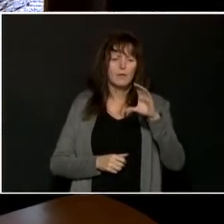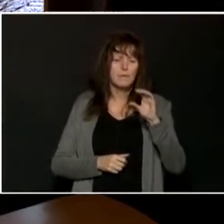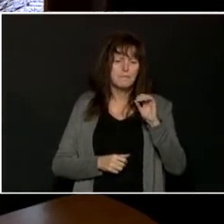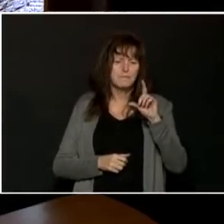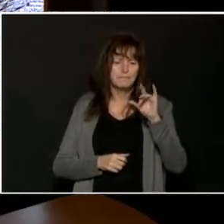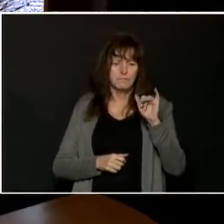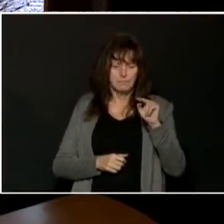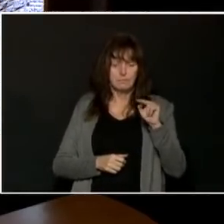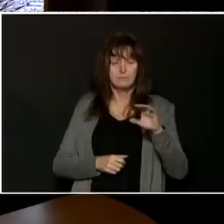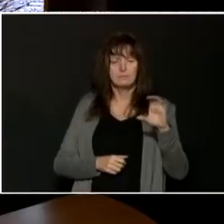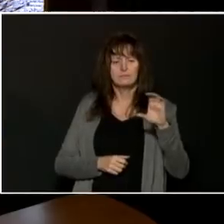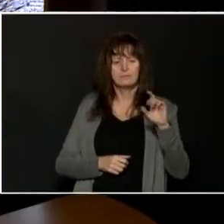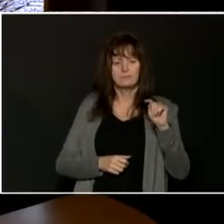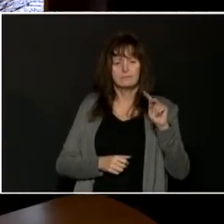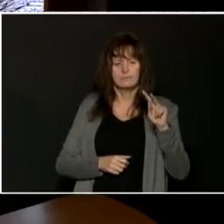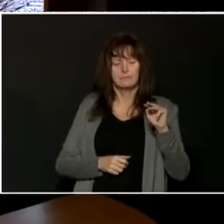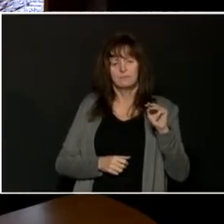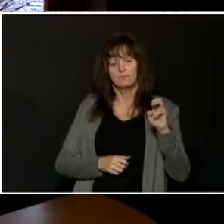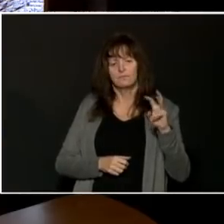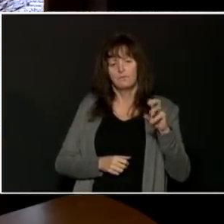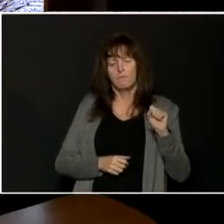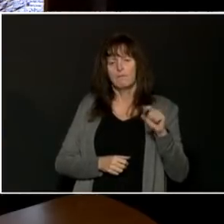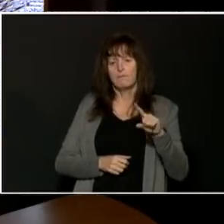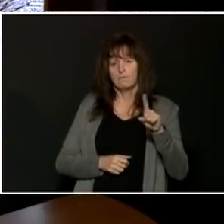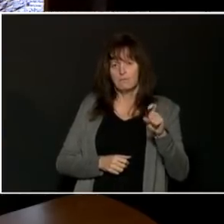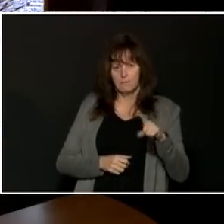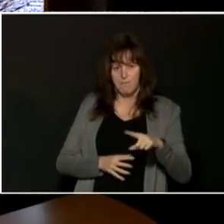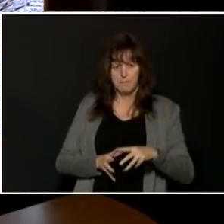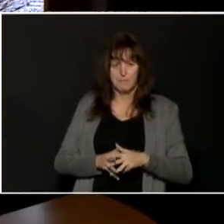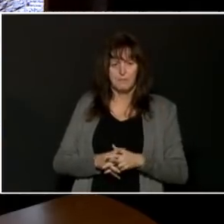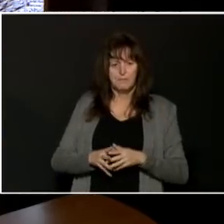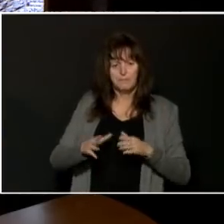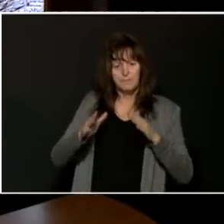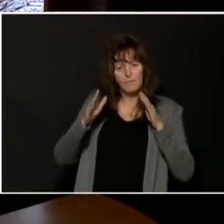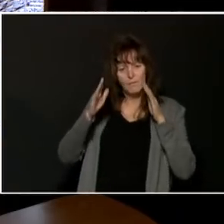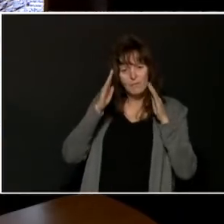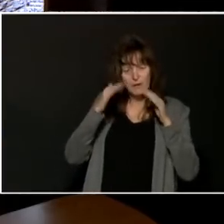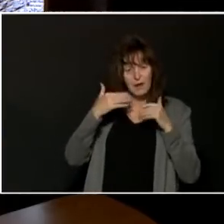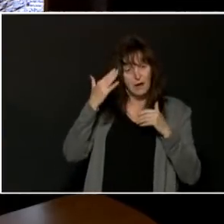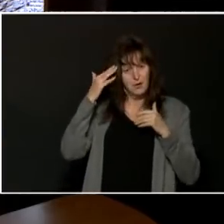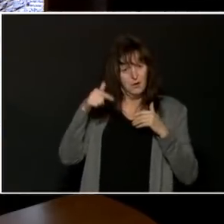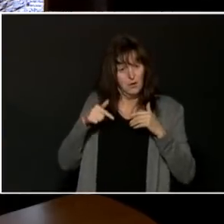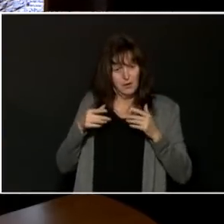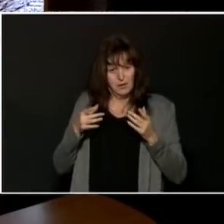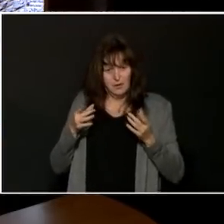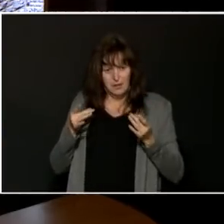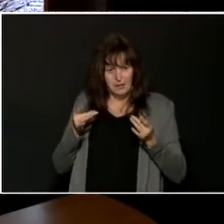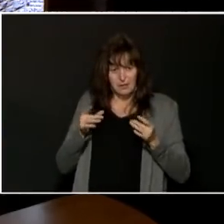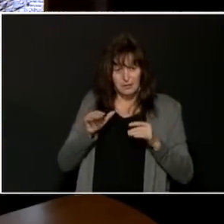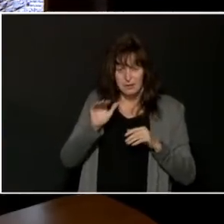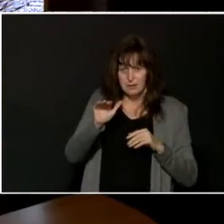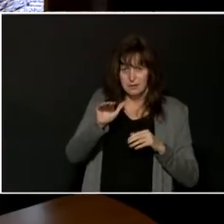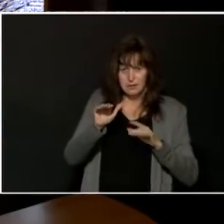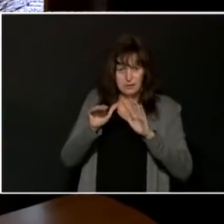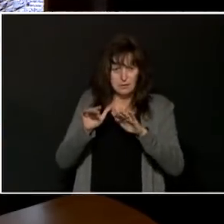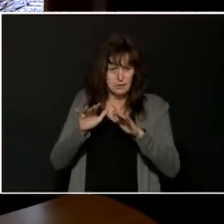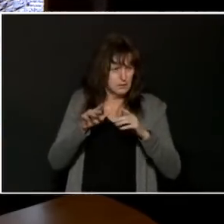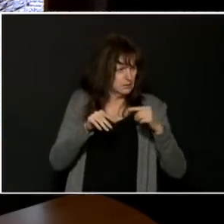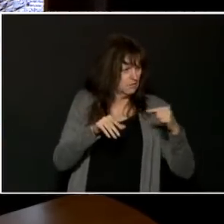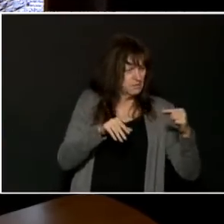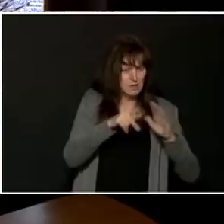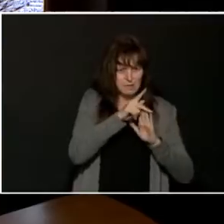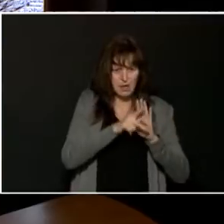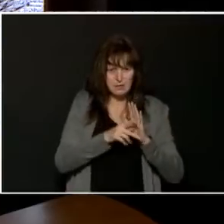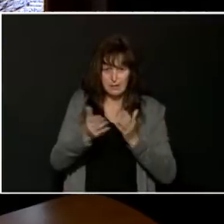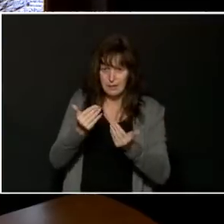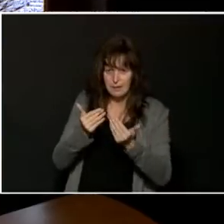Hi, good morning, Dr. Brown. I know this always puts you in a very tricky position to comment on the policies that the government brought into place. But, yesterday we